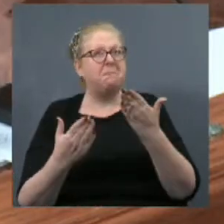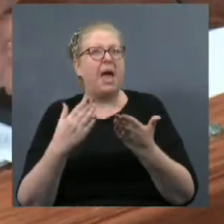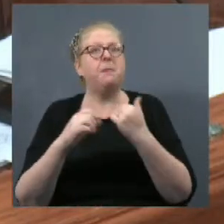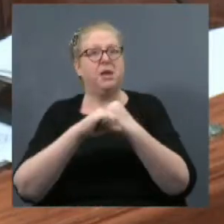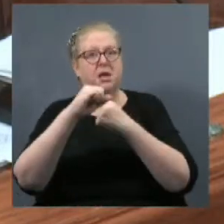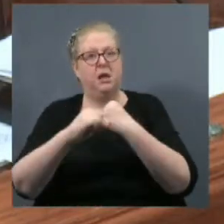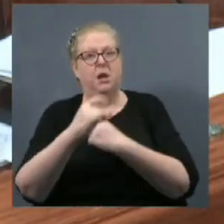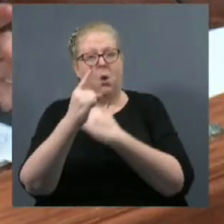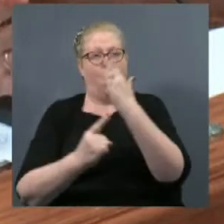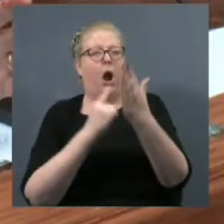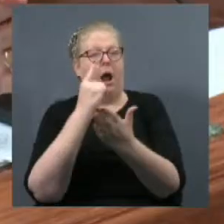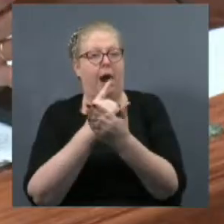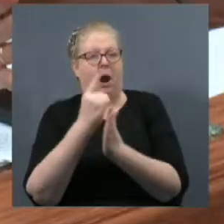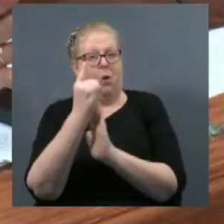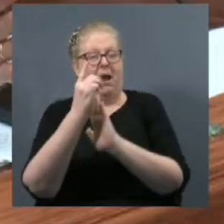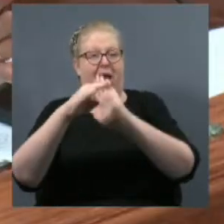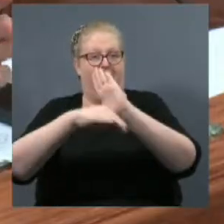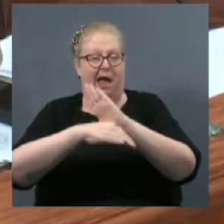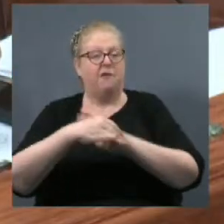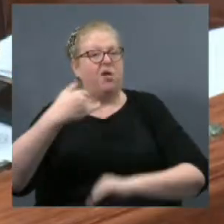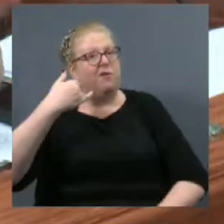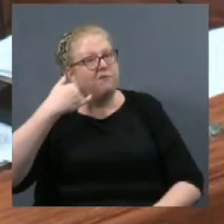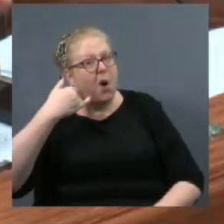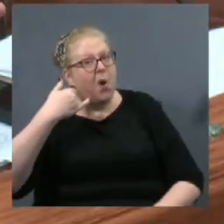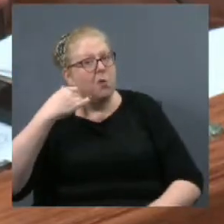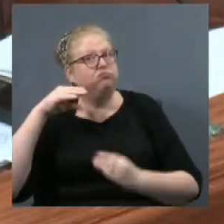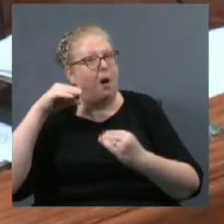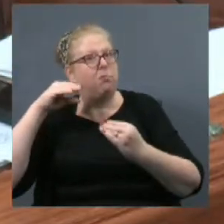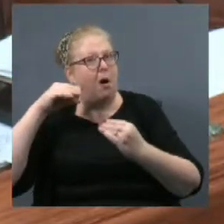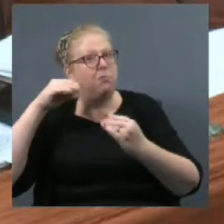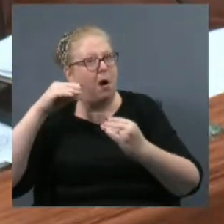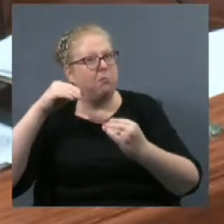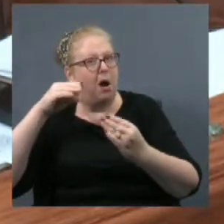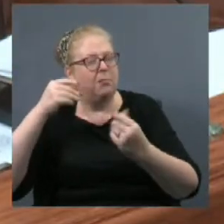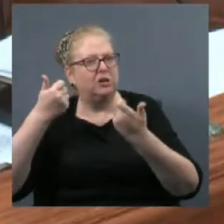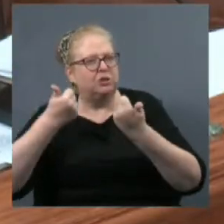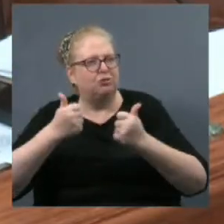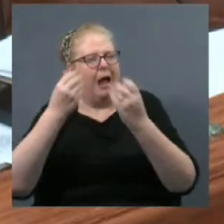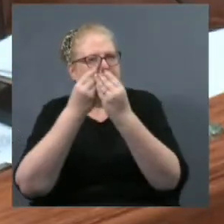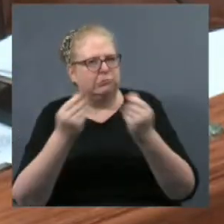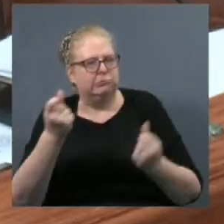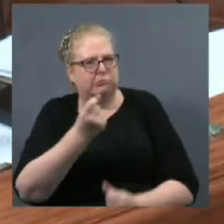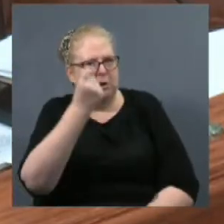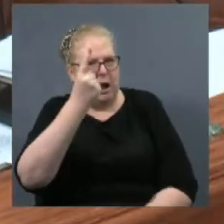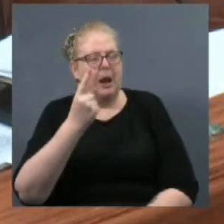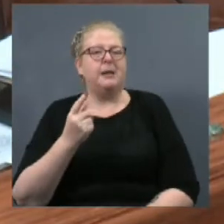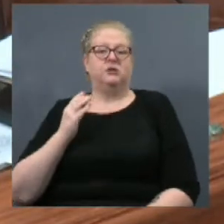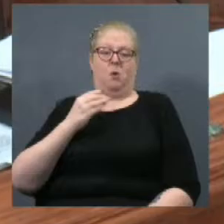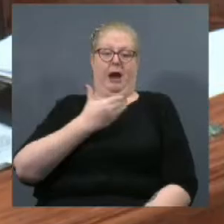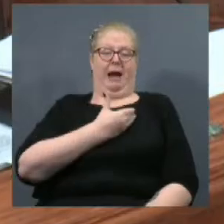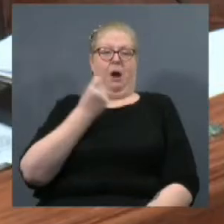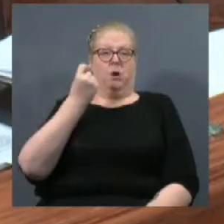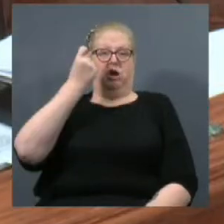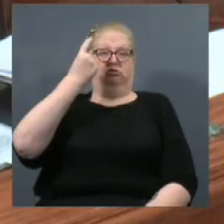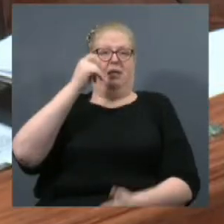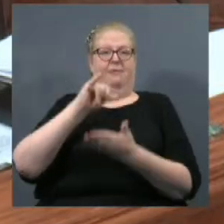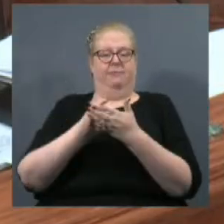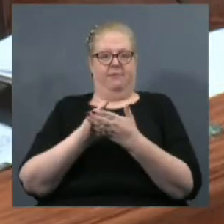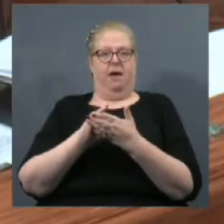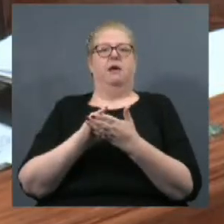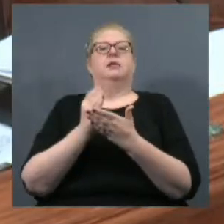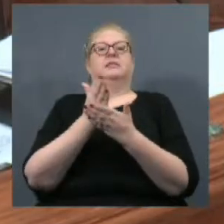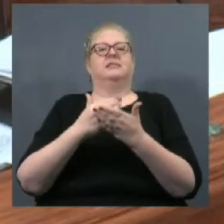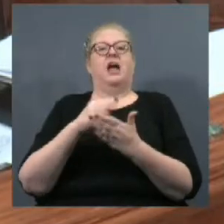phone to be able to try to get to this. Our understanding is that Section 8 in